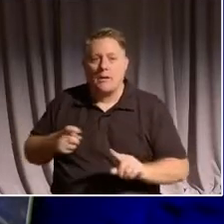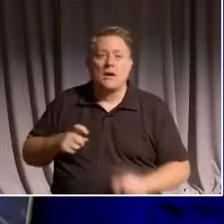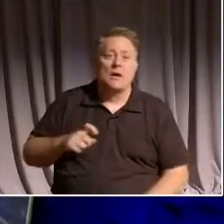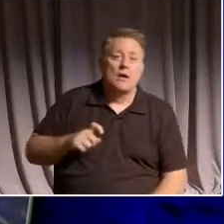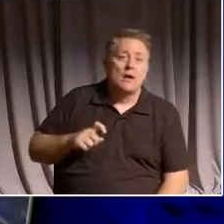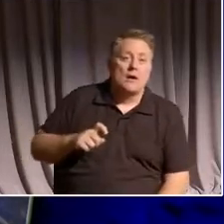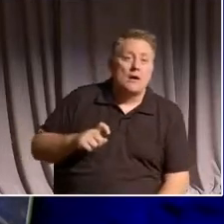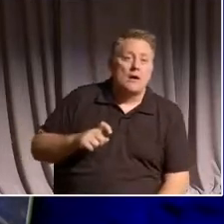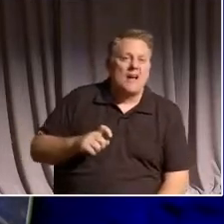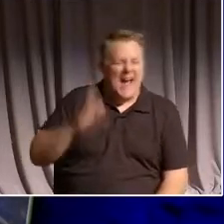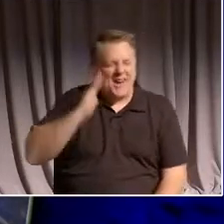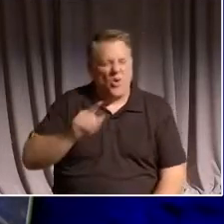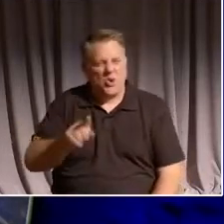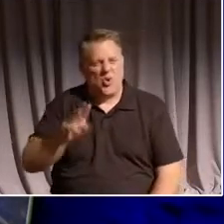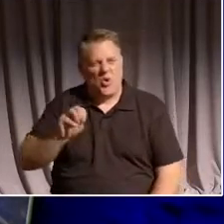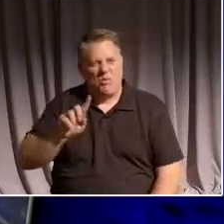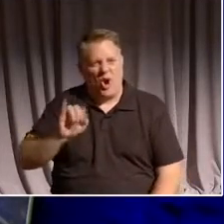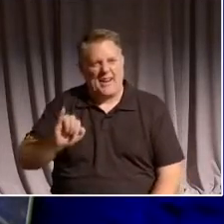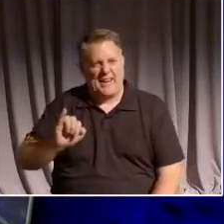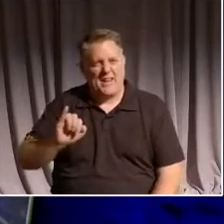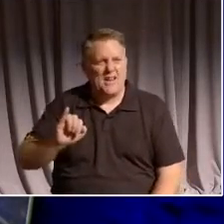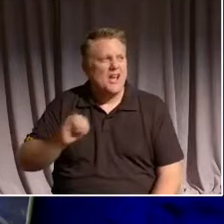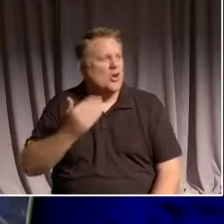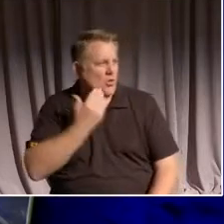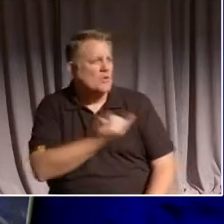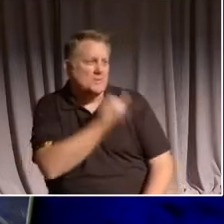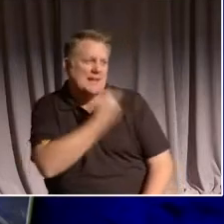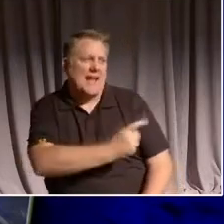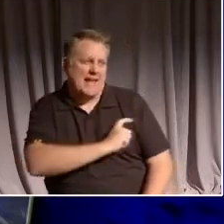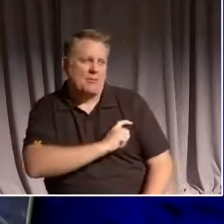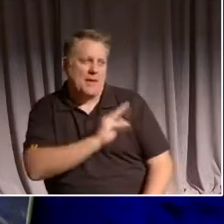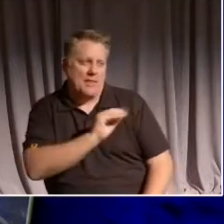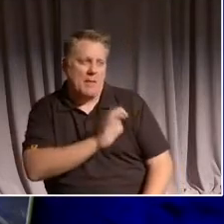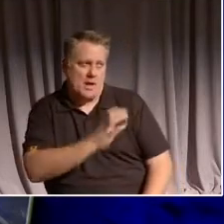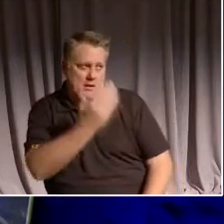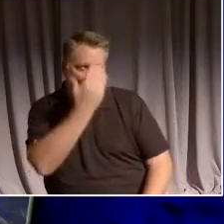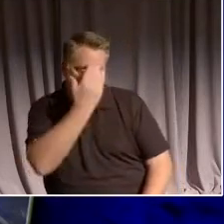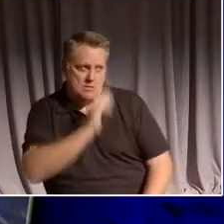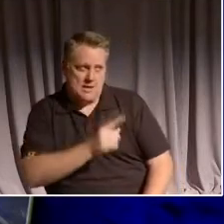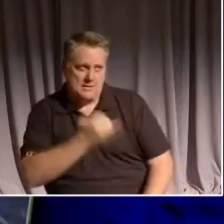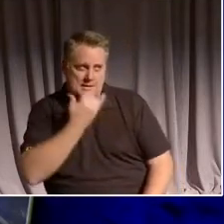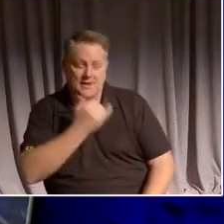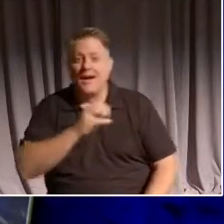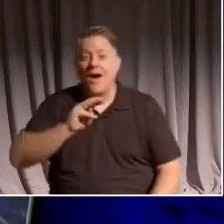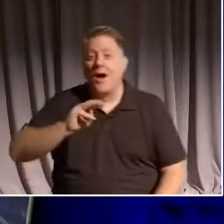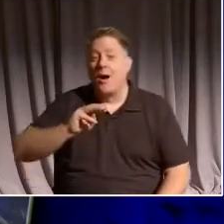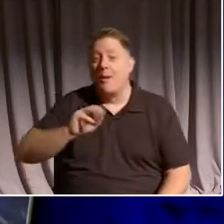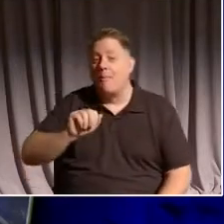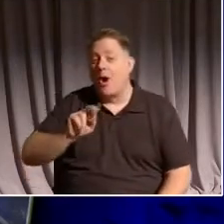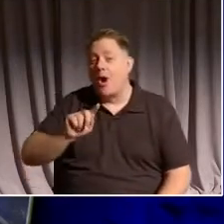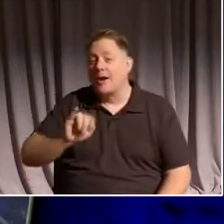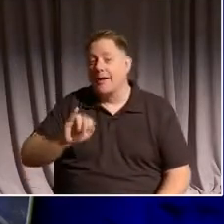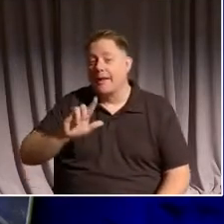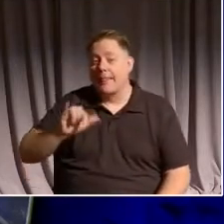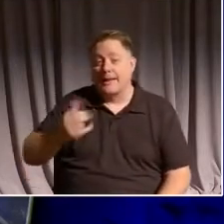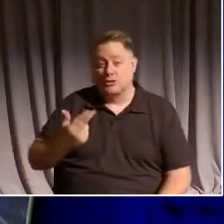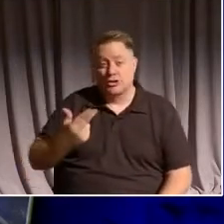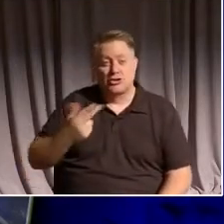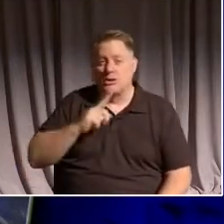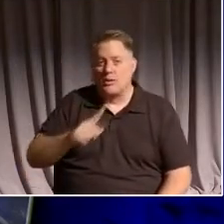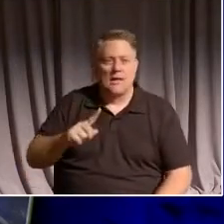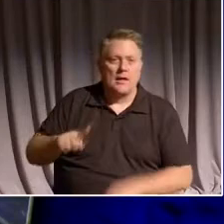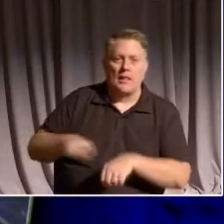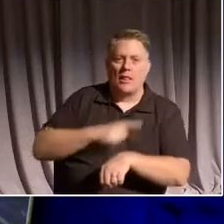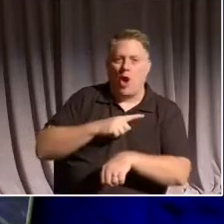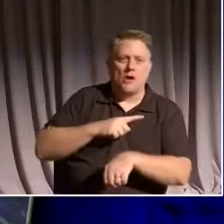Sarah, you should know. Oh, I know you, Marty. I know, you should know it's a mistake to give me the mic. But no. Marty Lynch, longtime